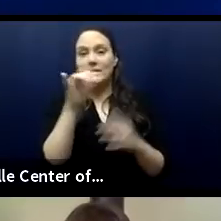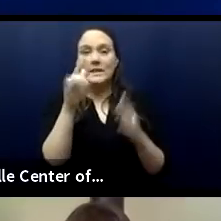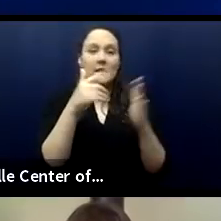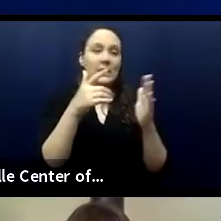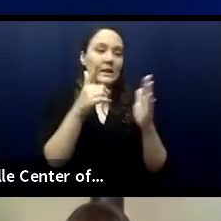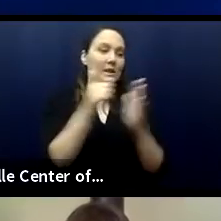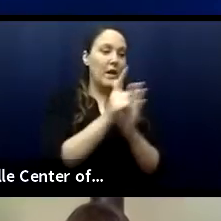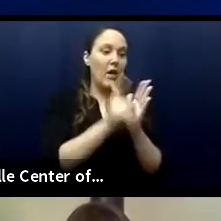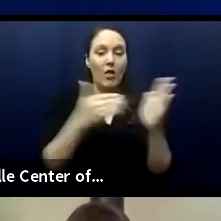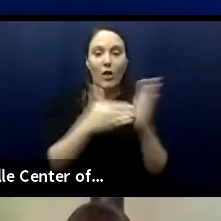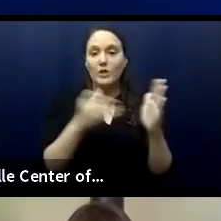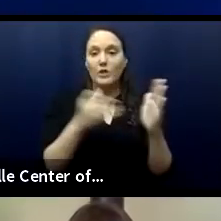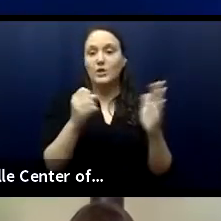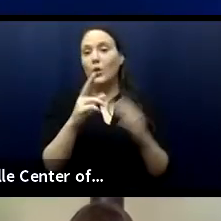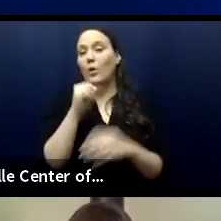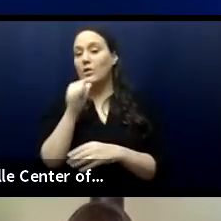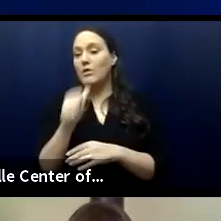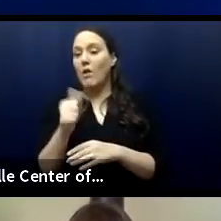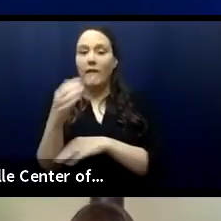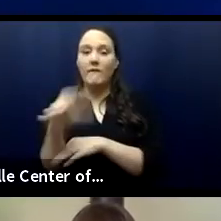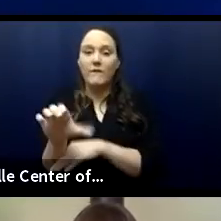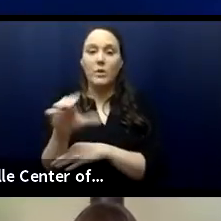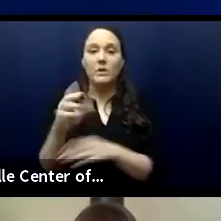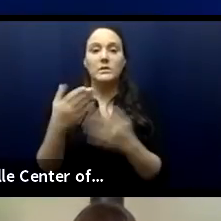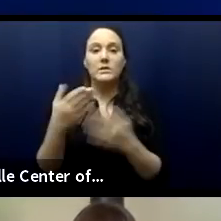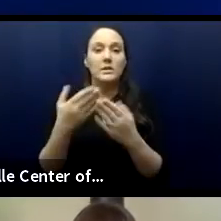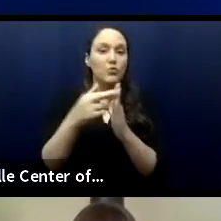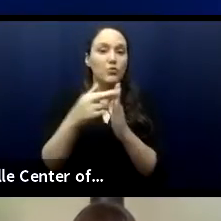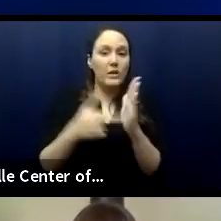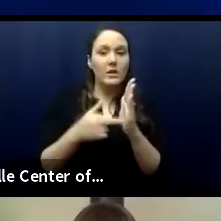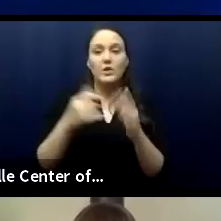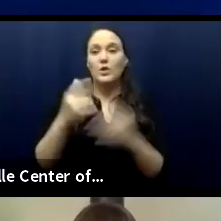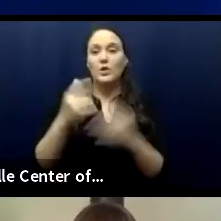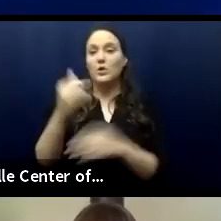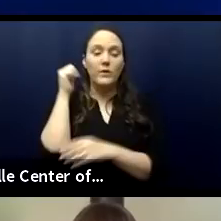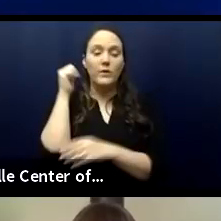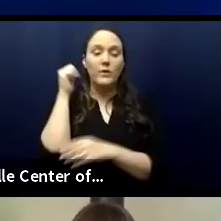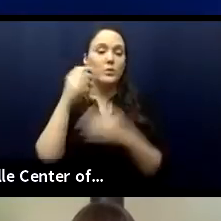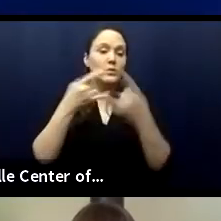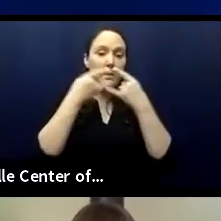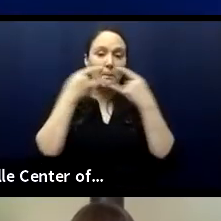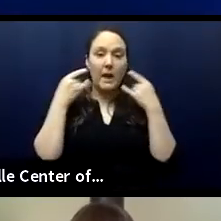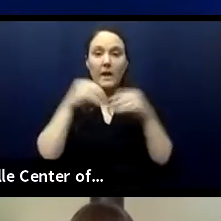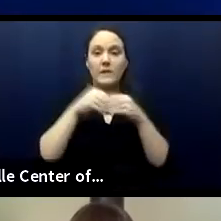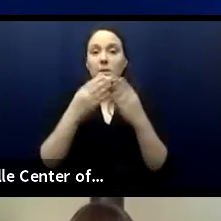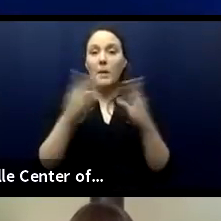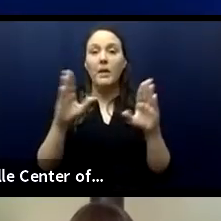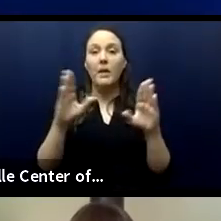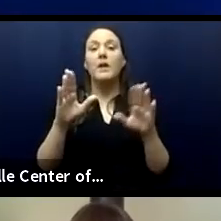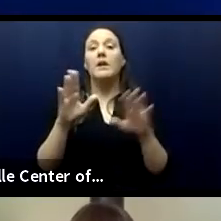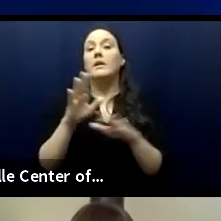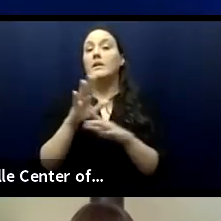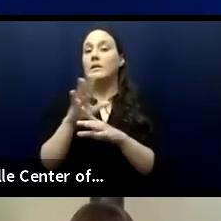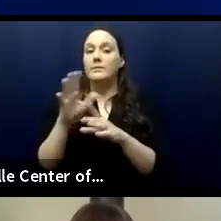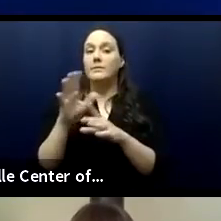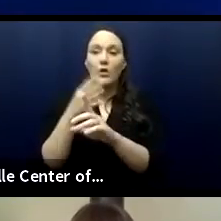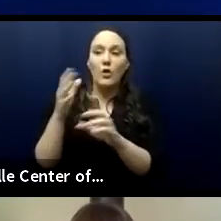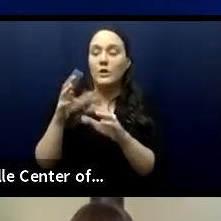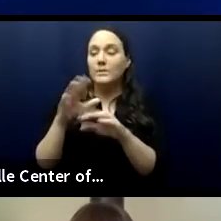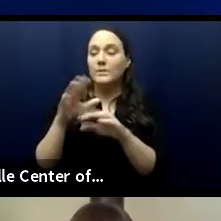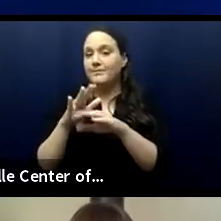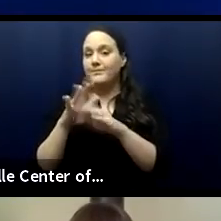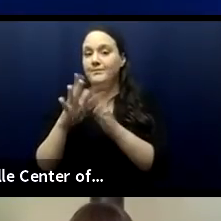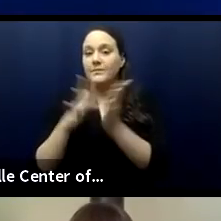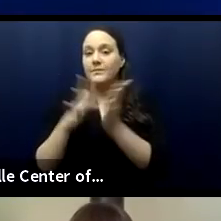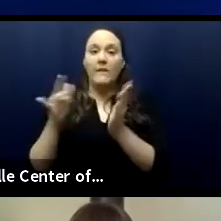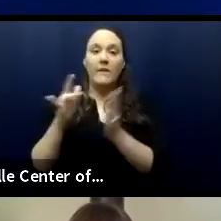health regulations, refusing to wear a mask in public, and harassing our service employees who are just trying to enforce